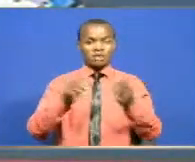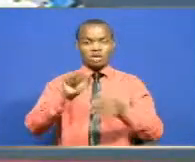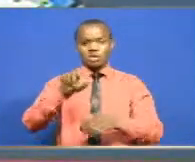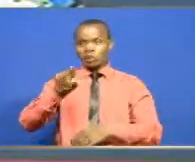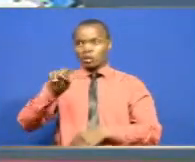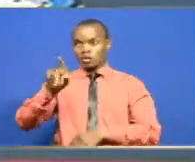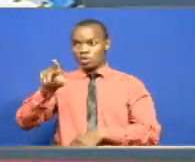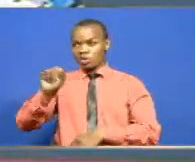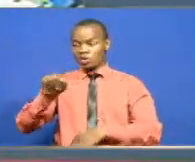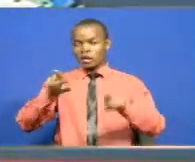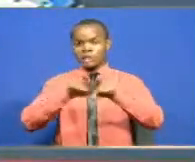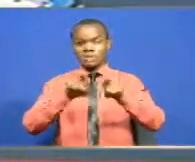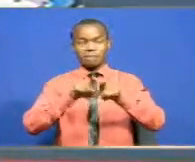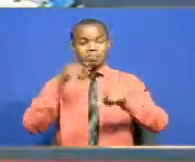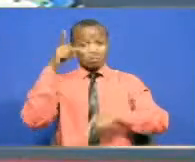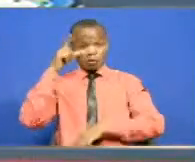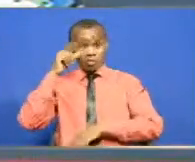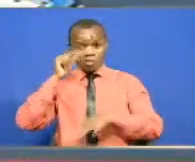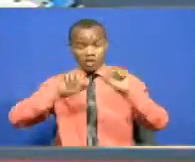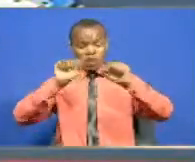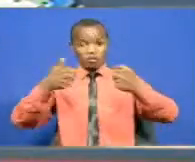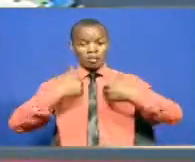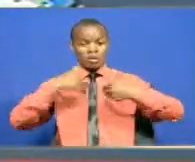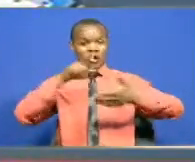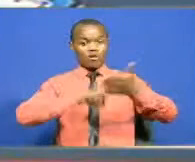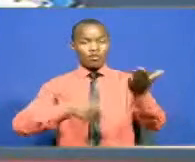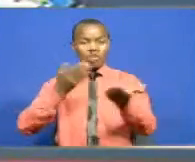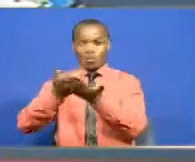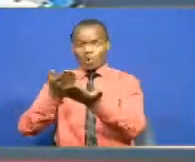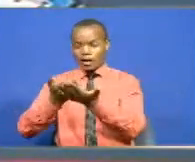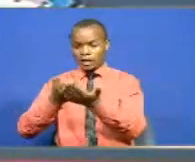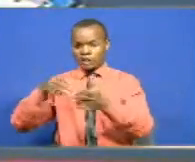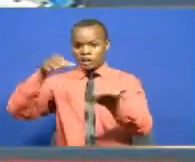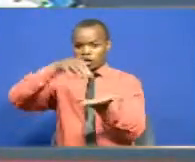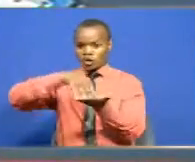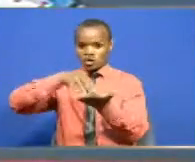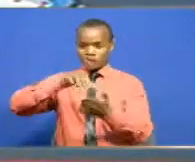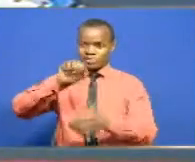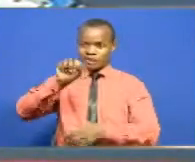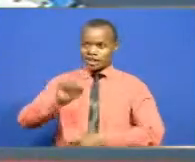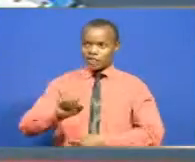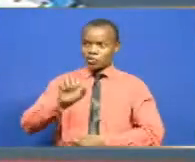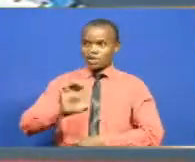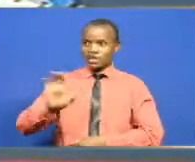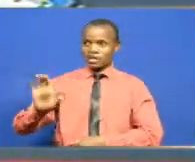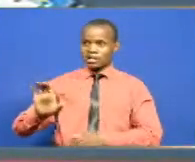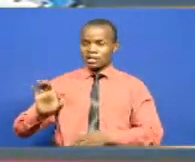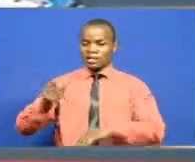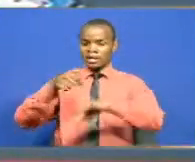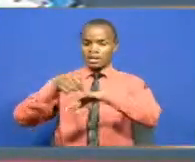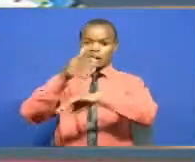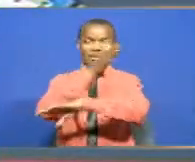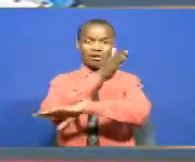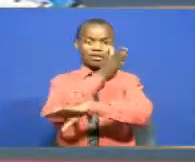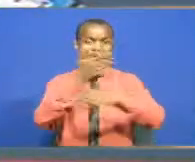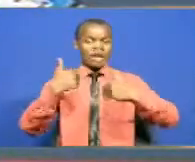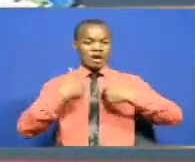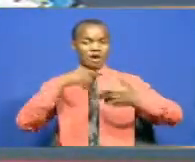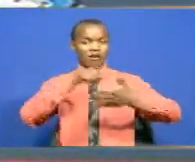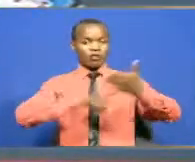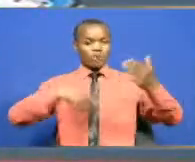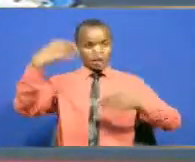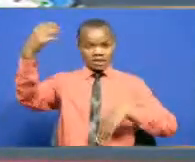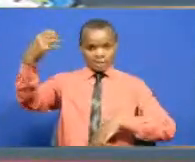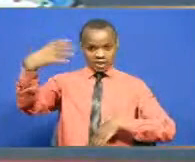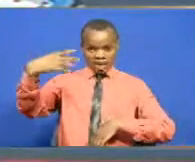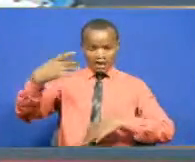the coastal strip will continue to experience wet conditions. The southeastern lowlands will, in the afternoon, experience sunny intervals, but